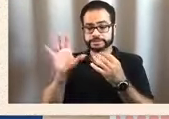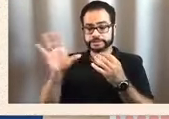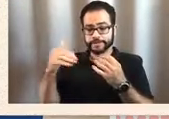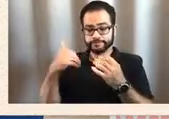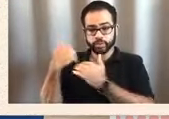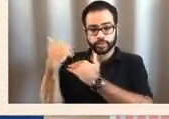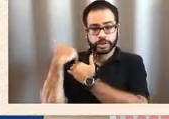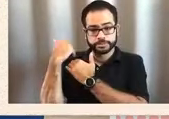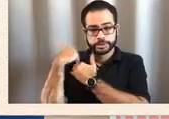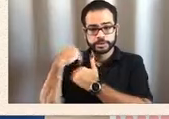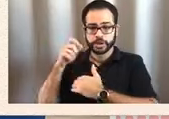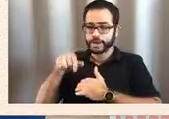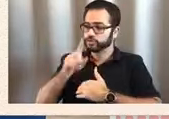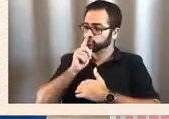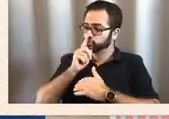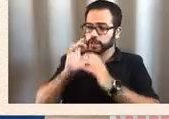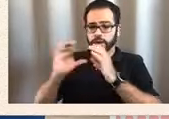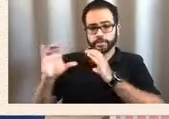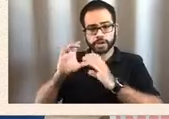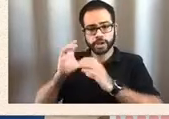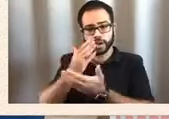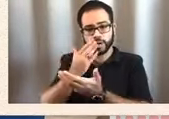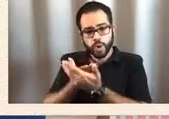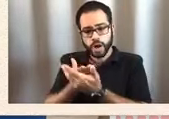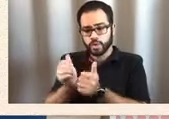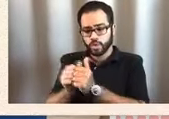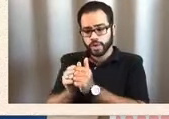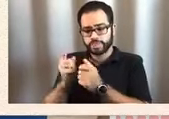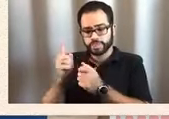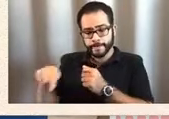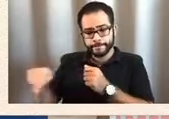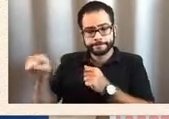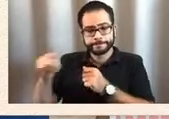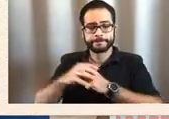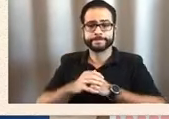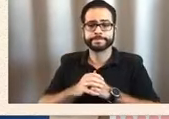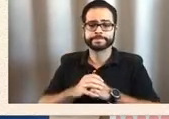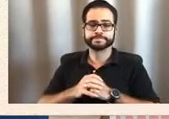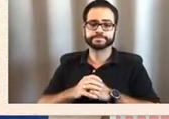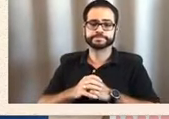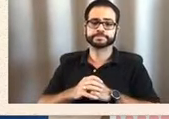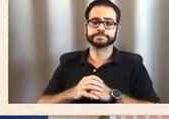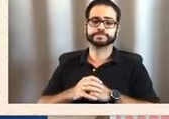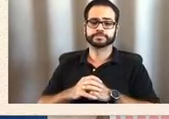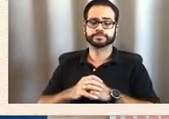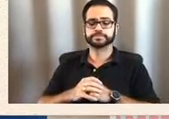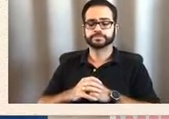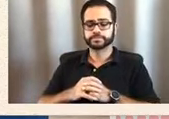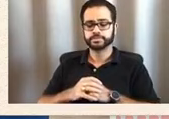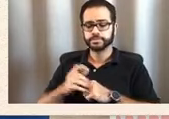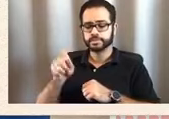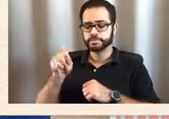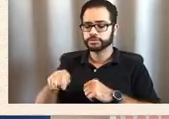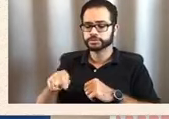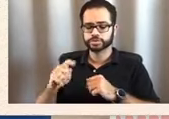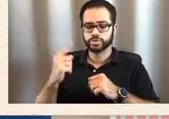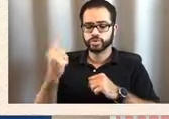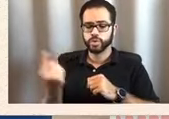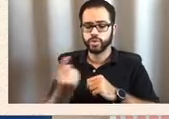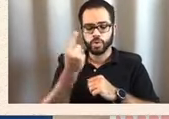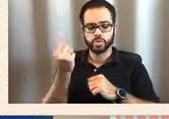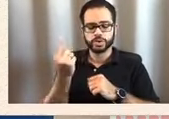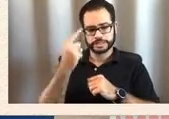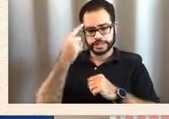well with them. You have to always take into